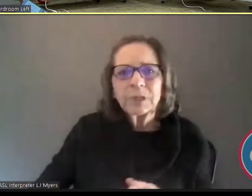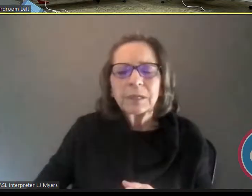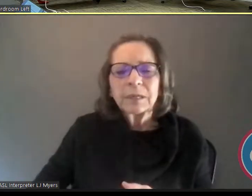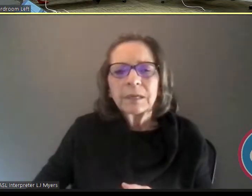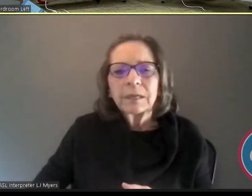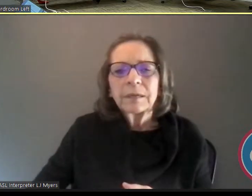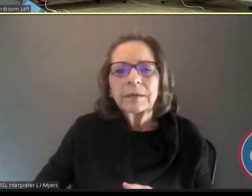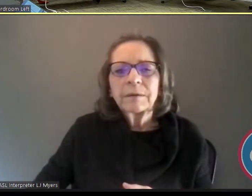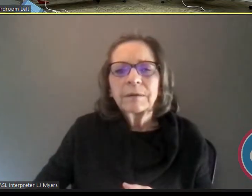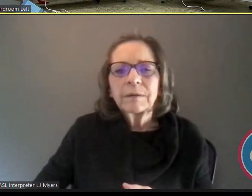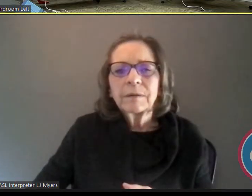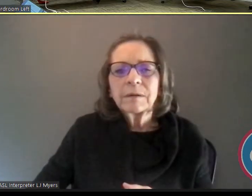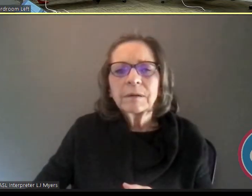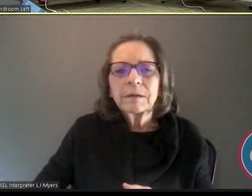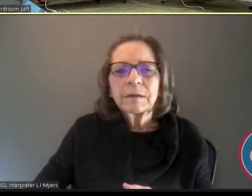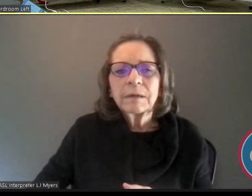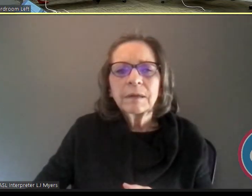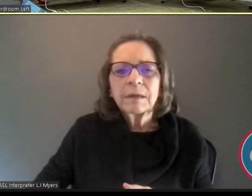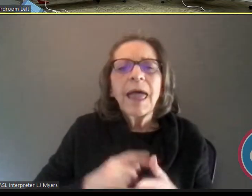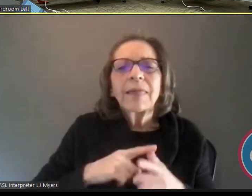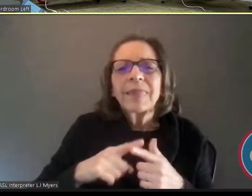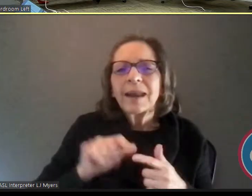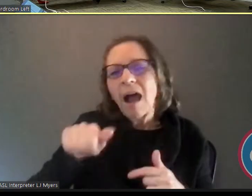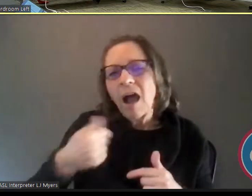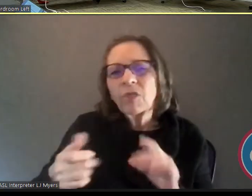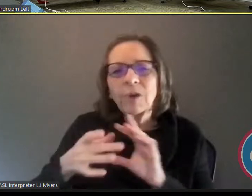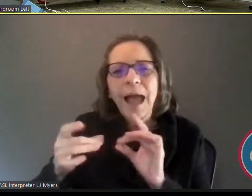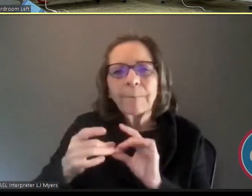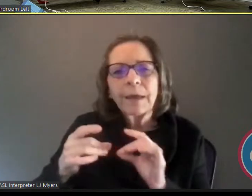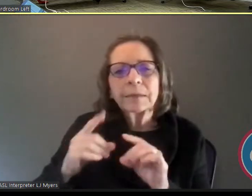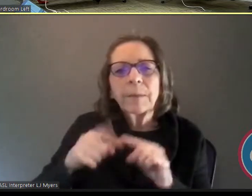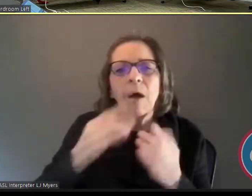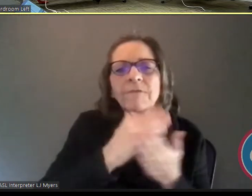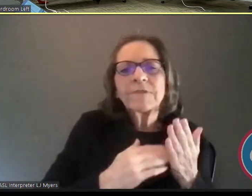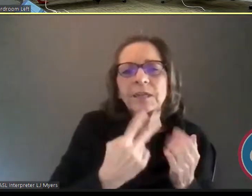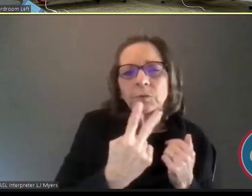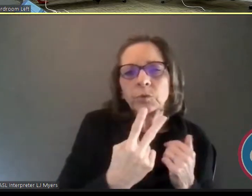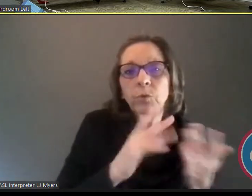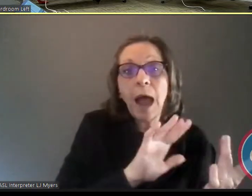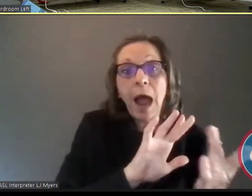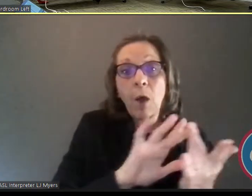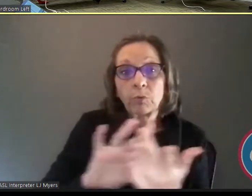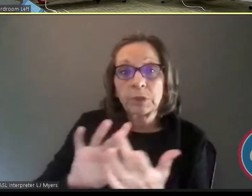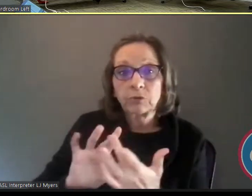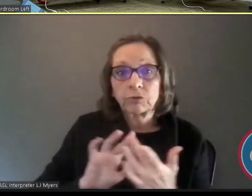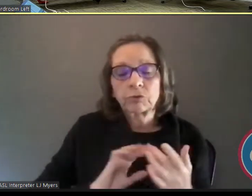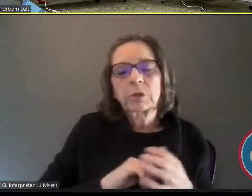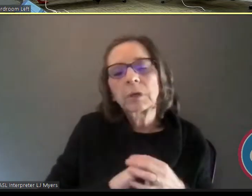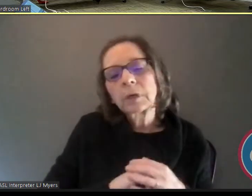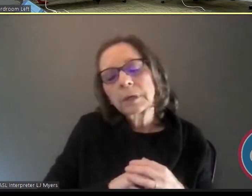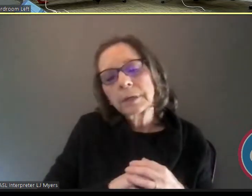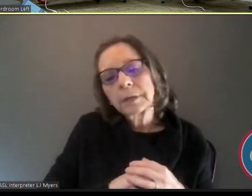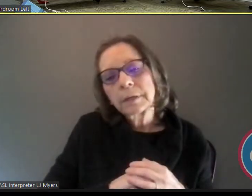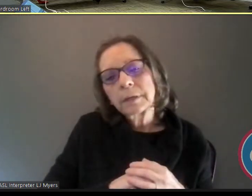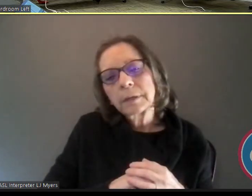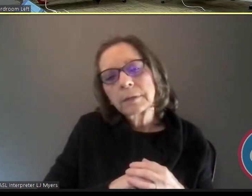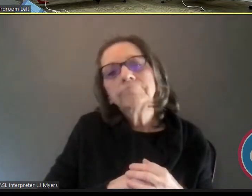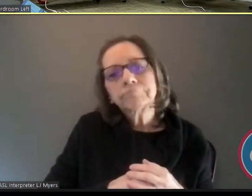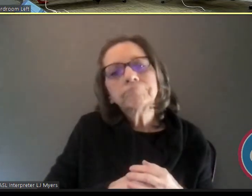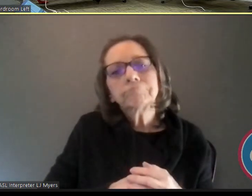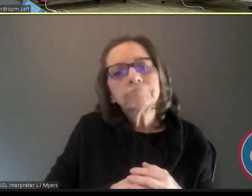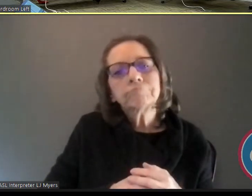then just kind of a comment on the phase 2 outreach plans. I get community meetings